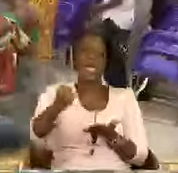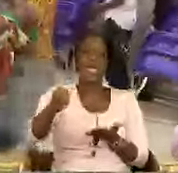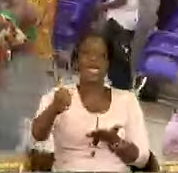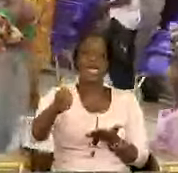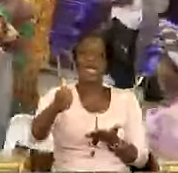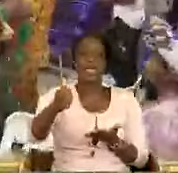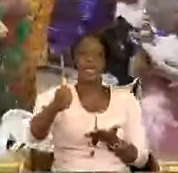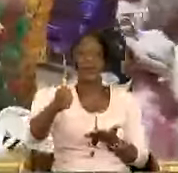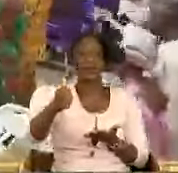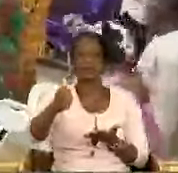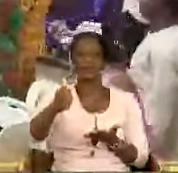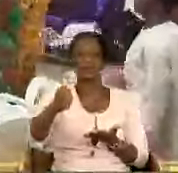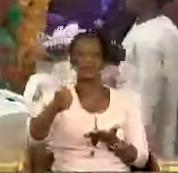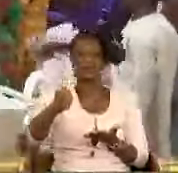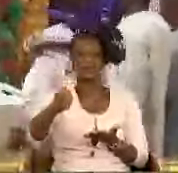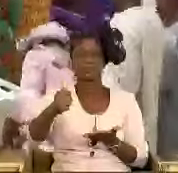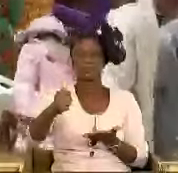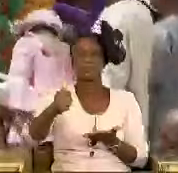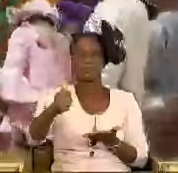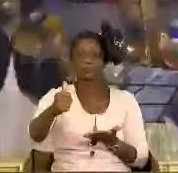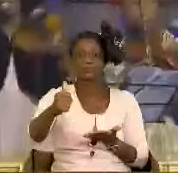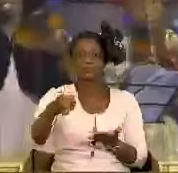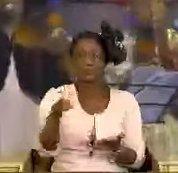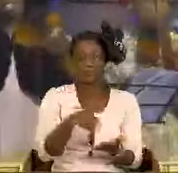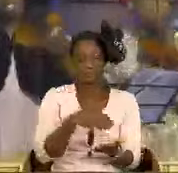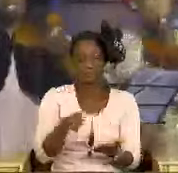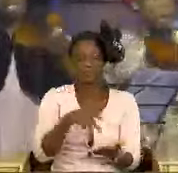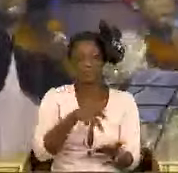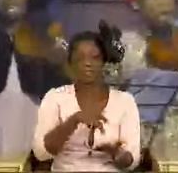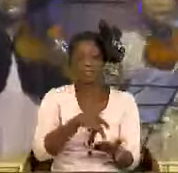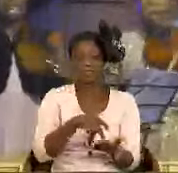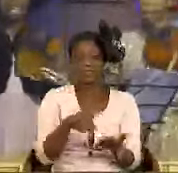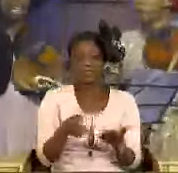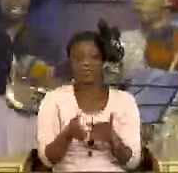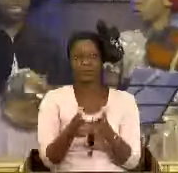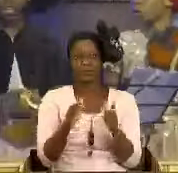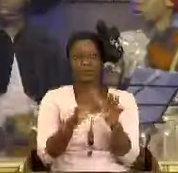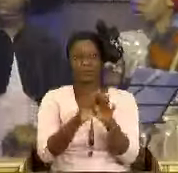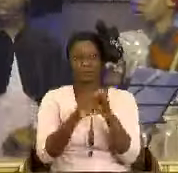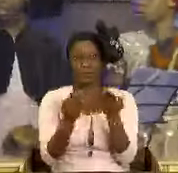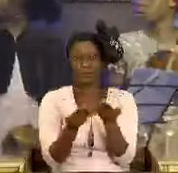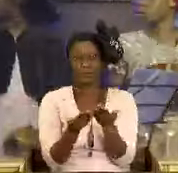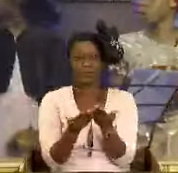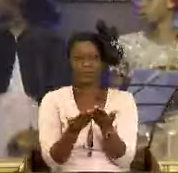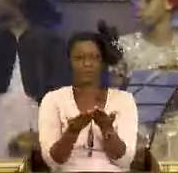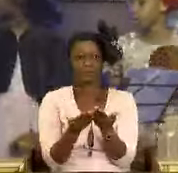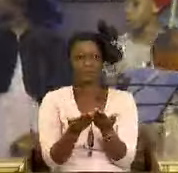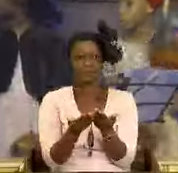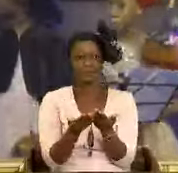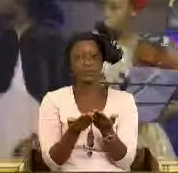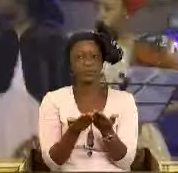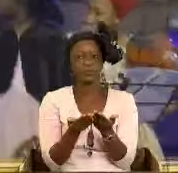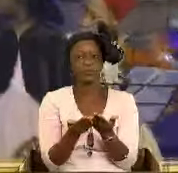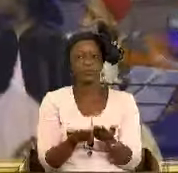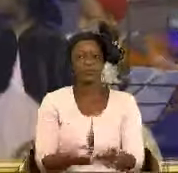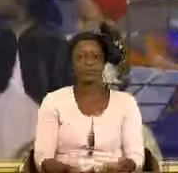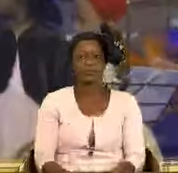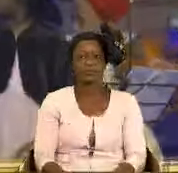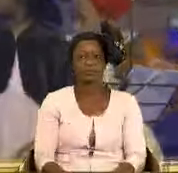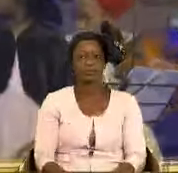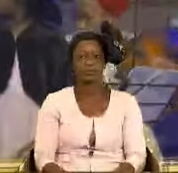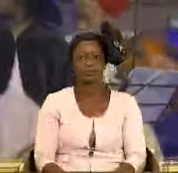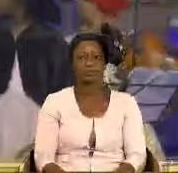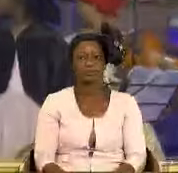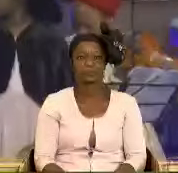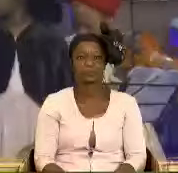amen please let's pick up our 70 days pamplet booklet so we'll sing one